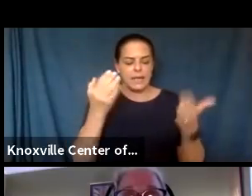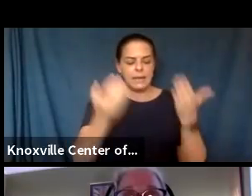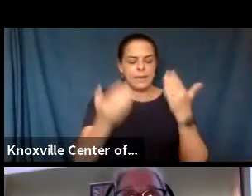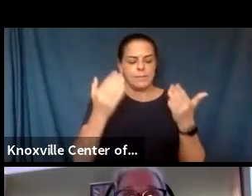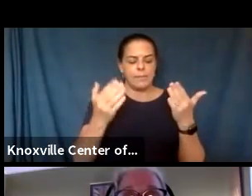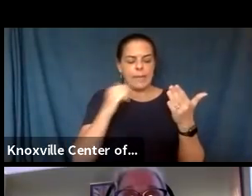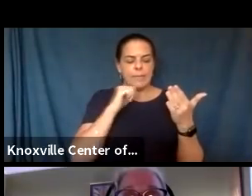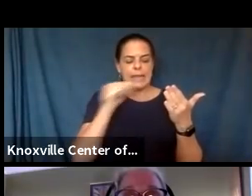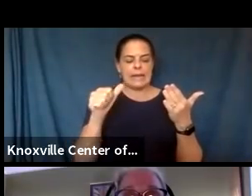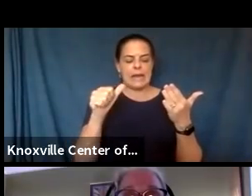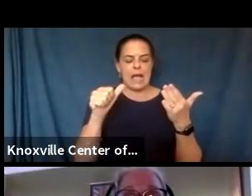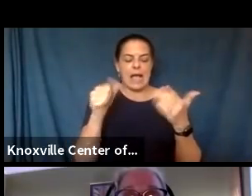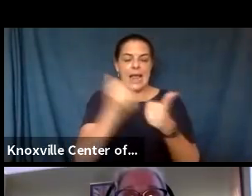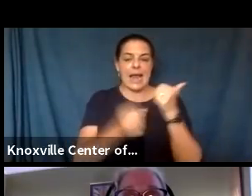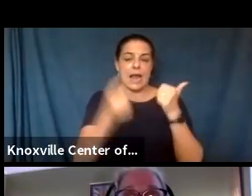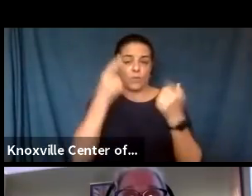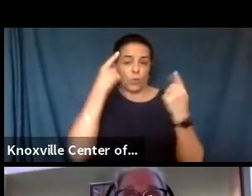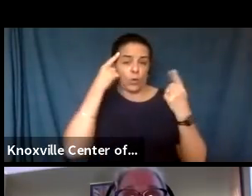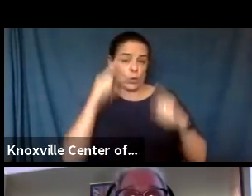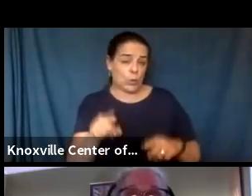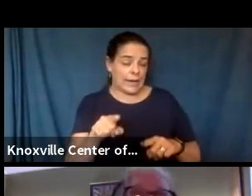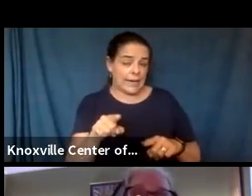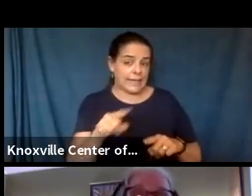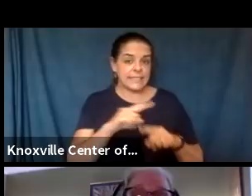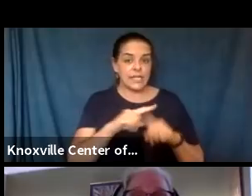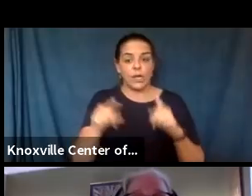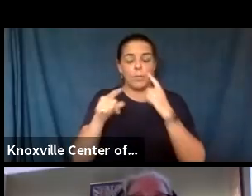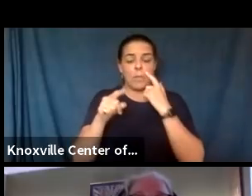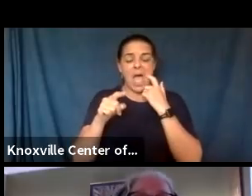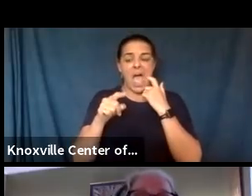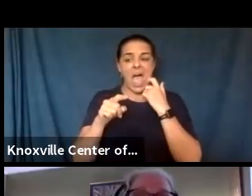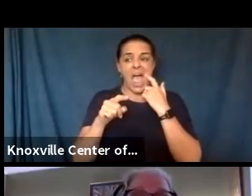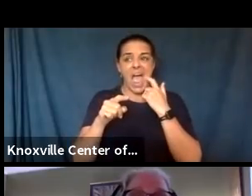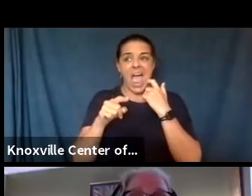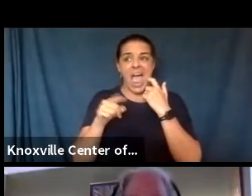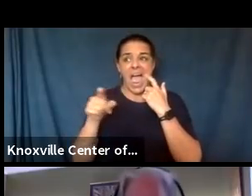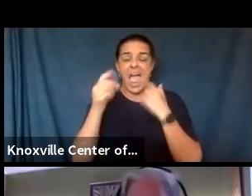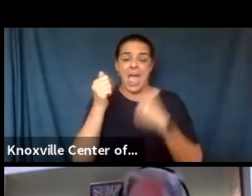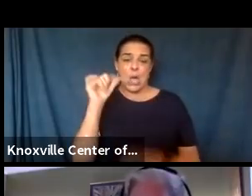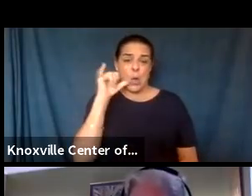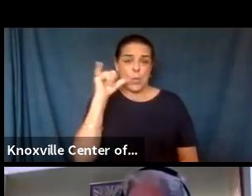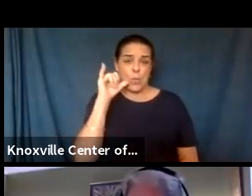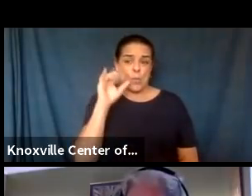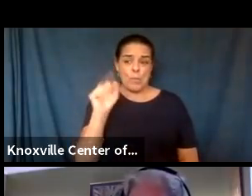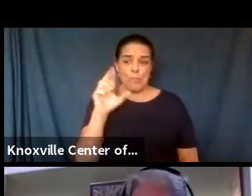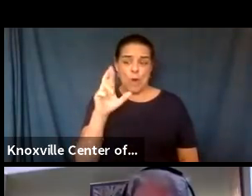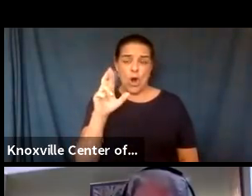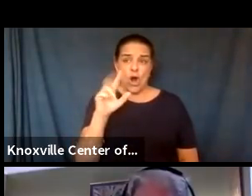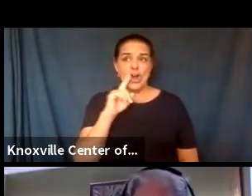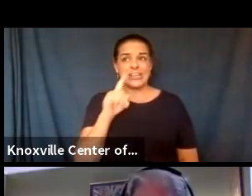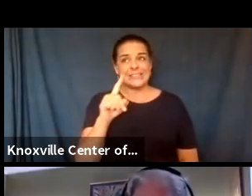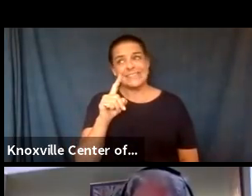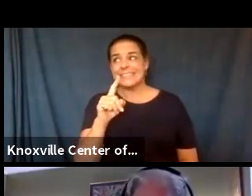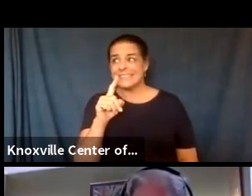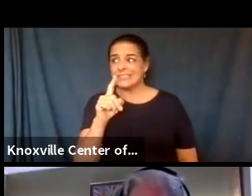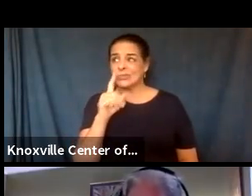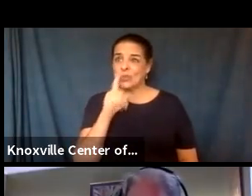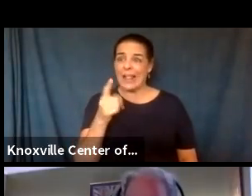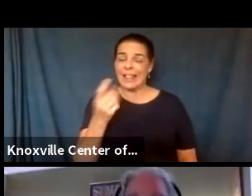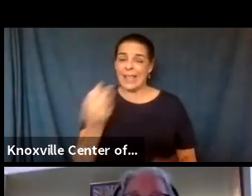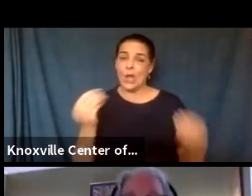everyone agrees, that a bar is inherently more difficult